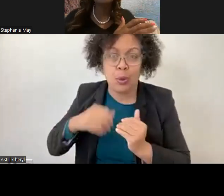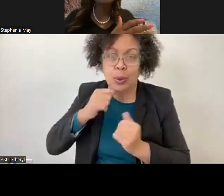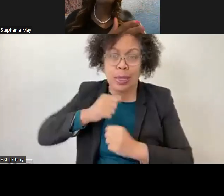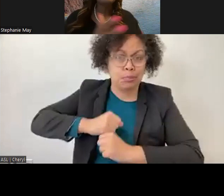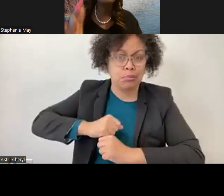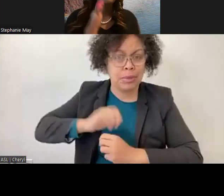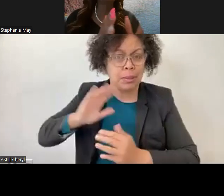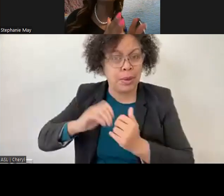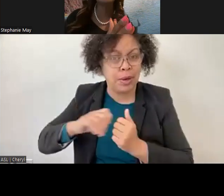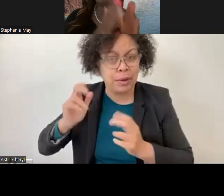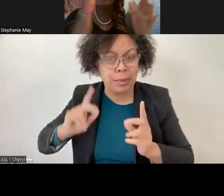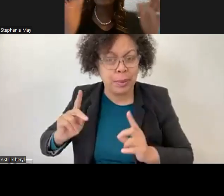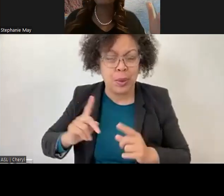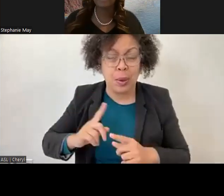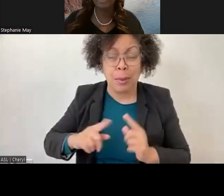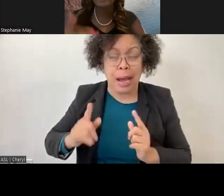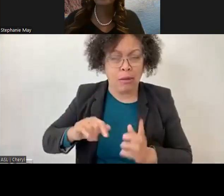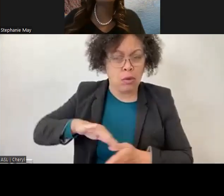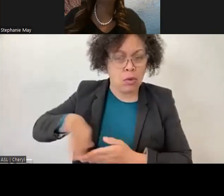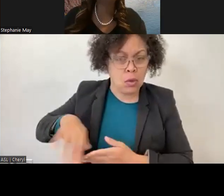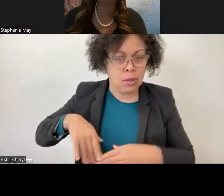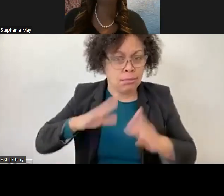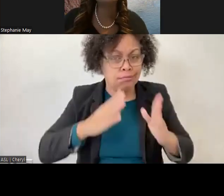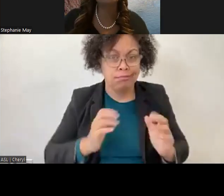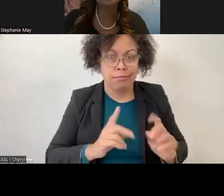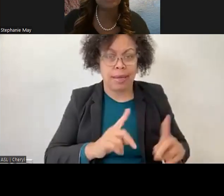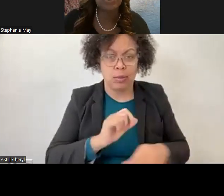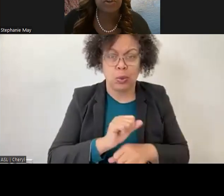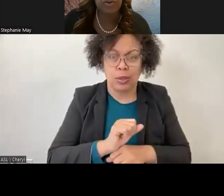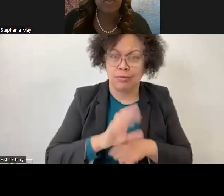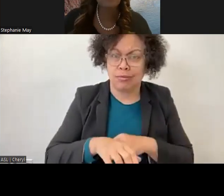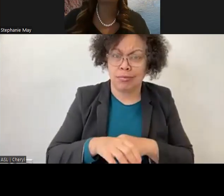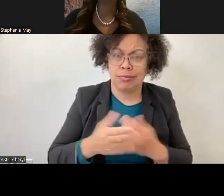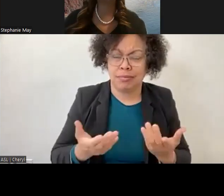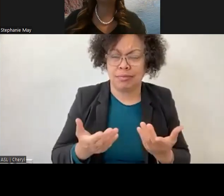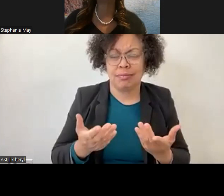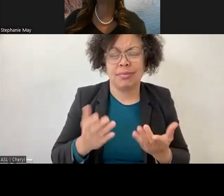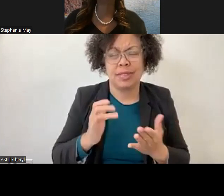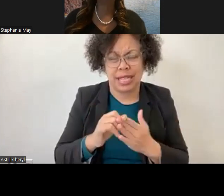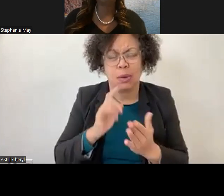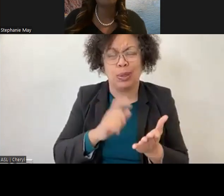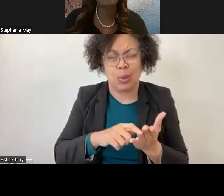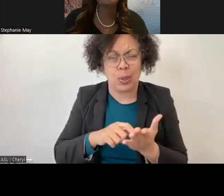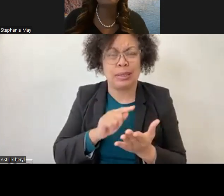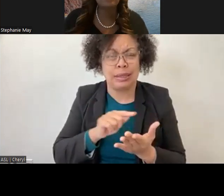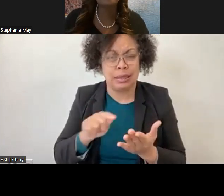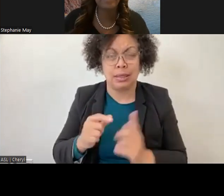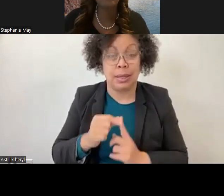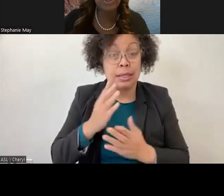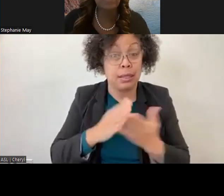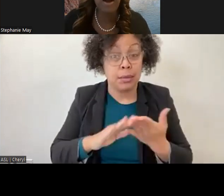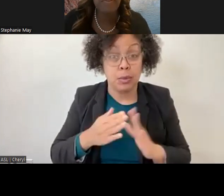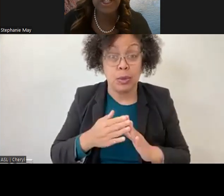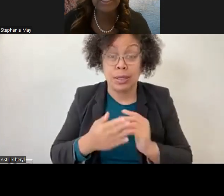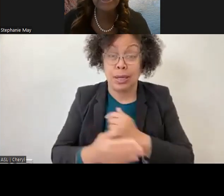others. And so that's magnified in the community in which we serve, where poverty already looked